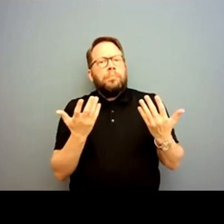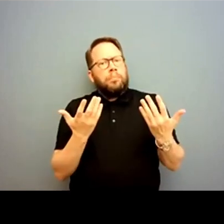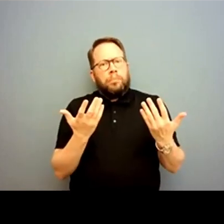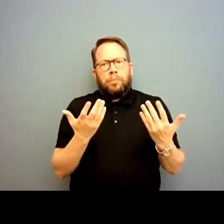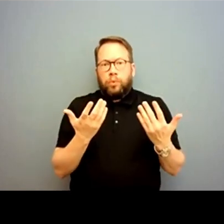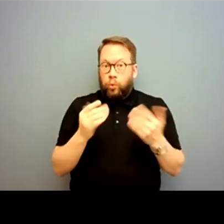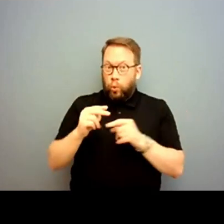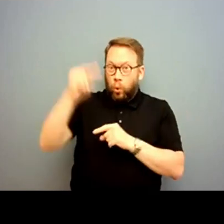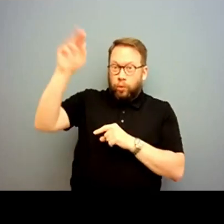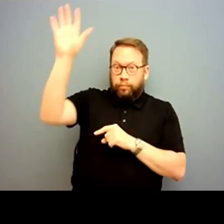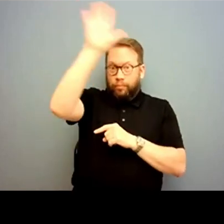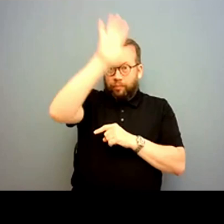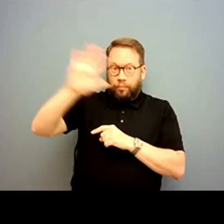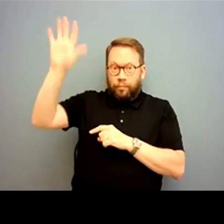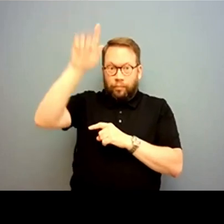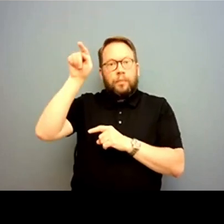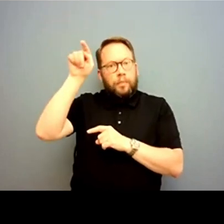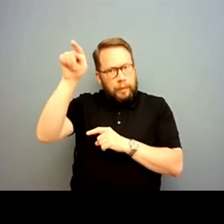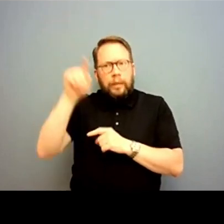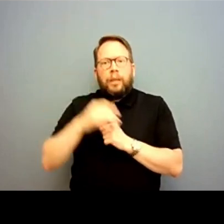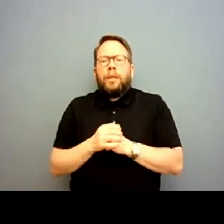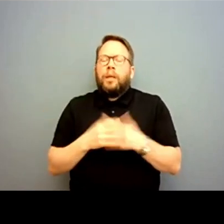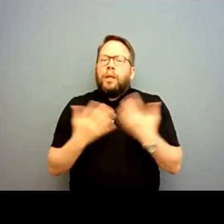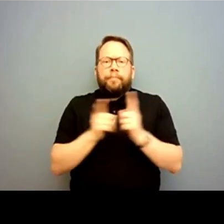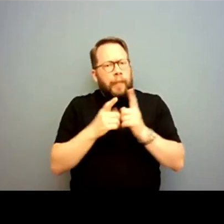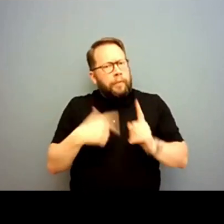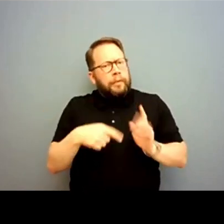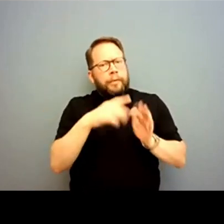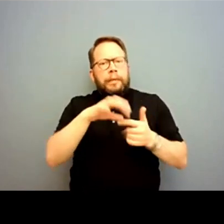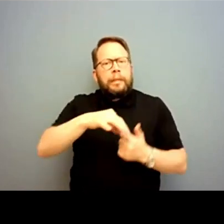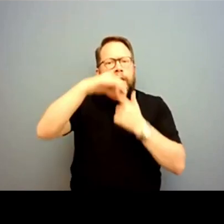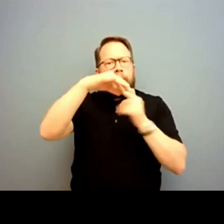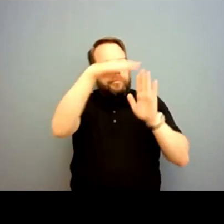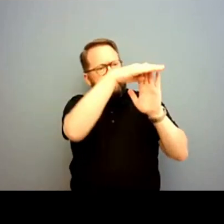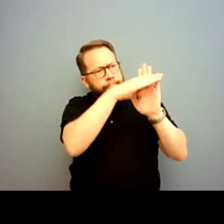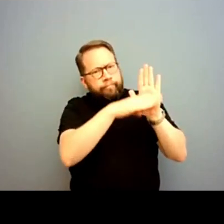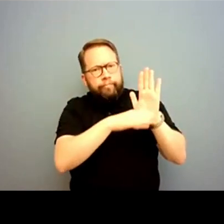a specific program for cooperation that focuses on the Arctic region.